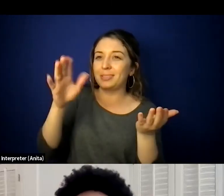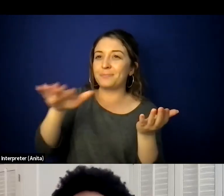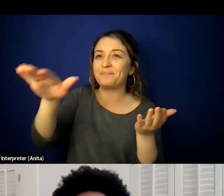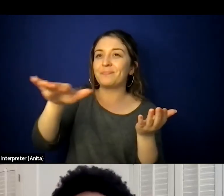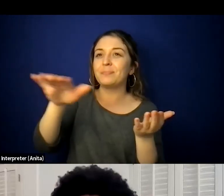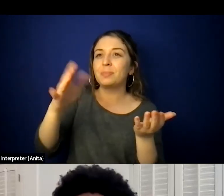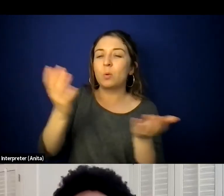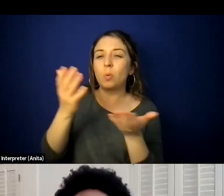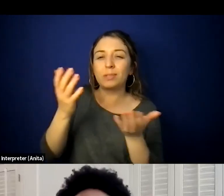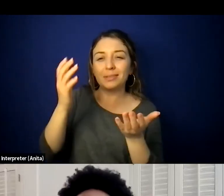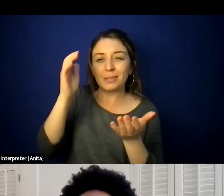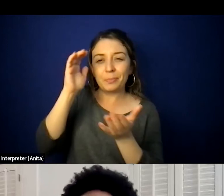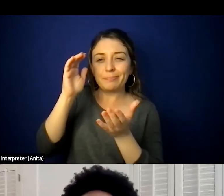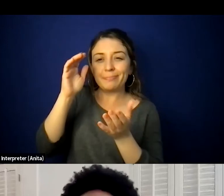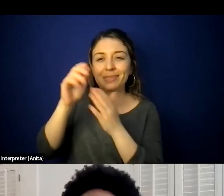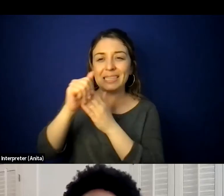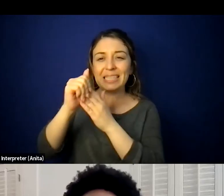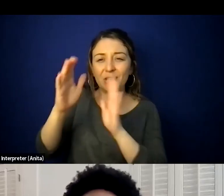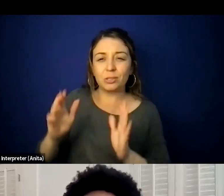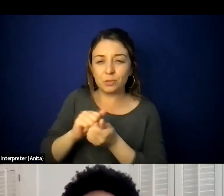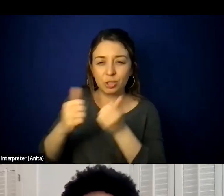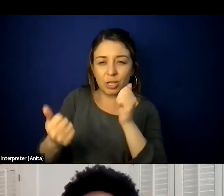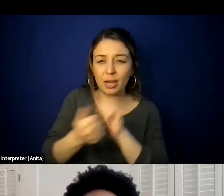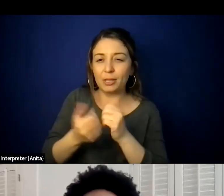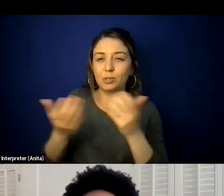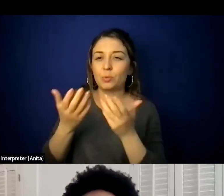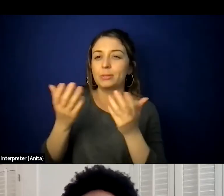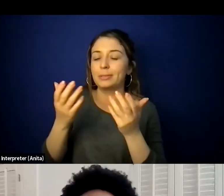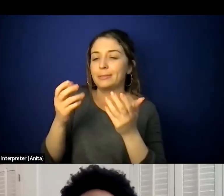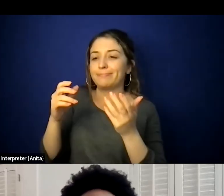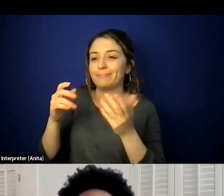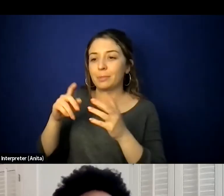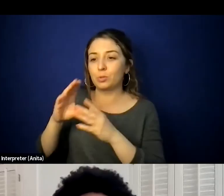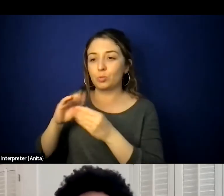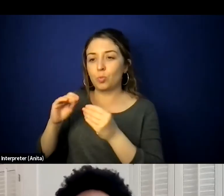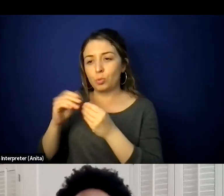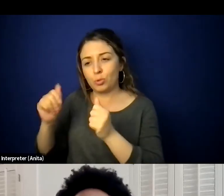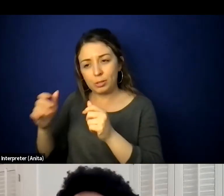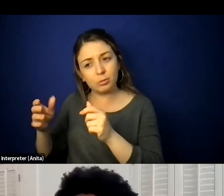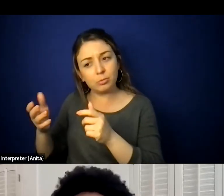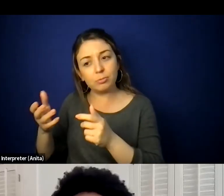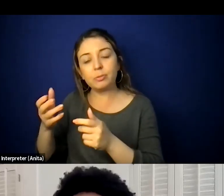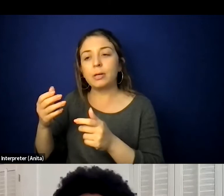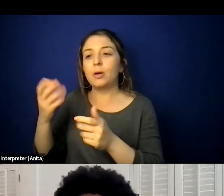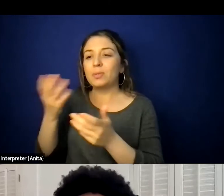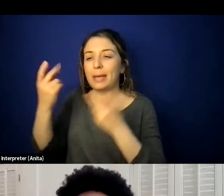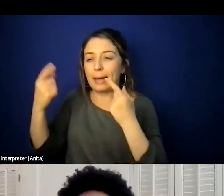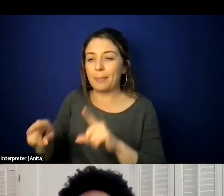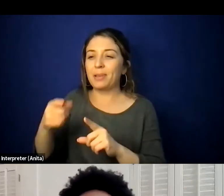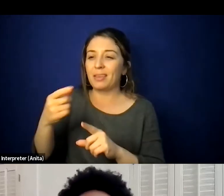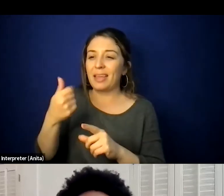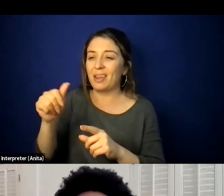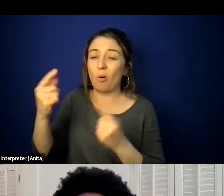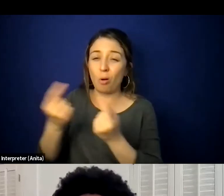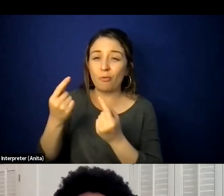levers of change here around like a narrative immersion and the kind of dominance of really harmful and toxic